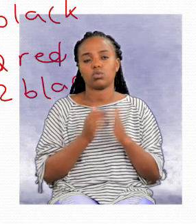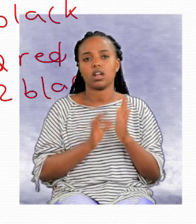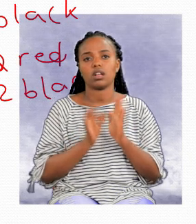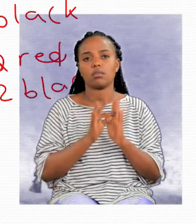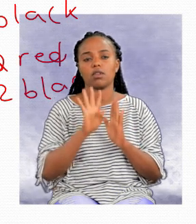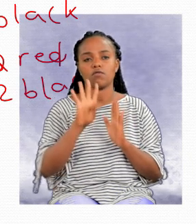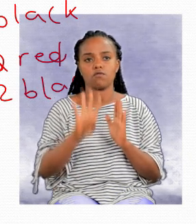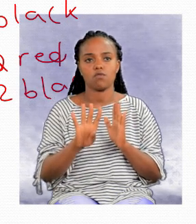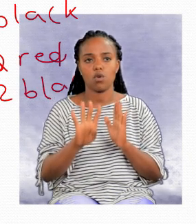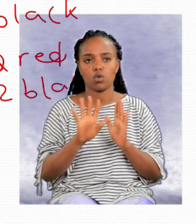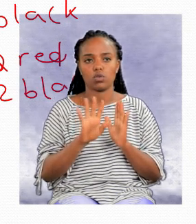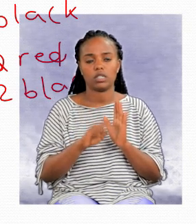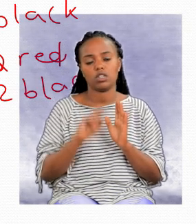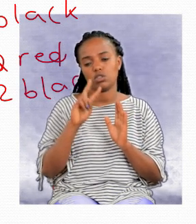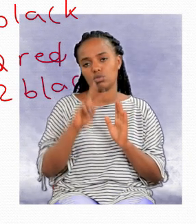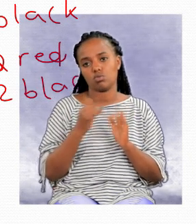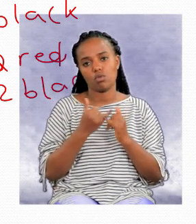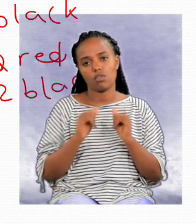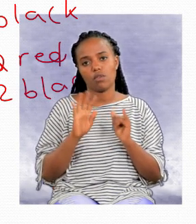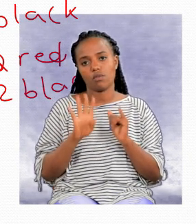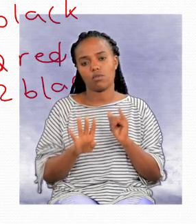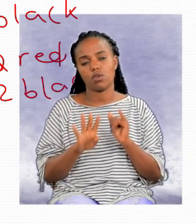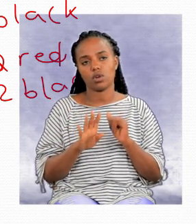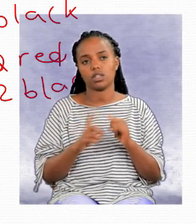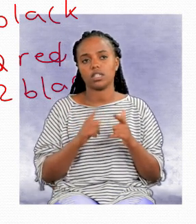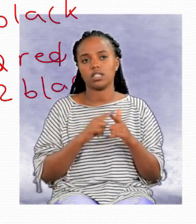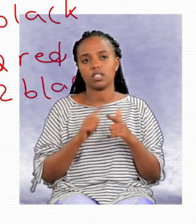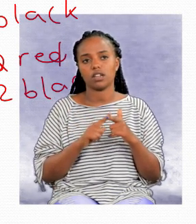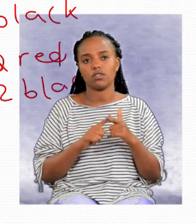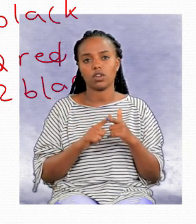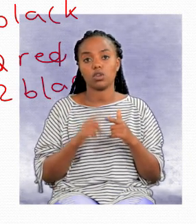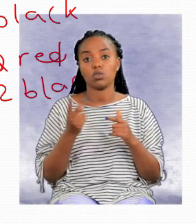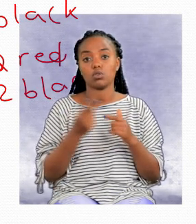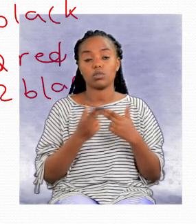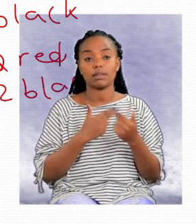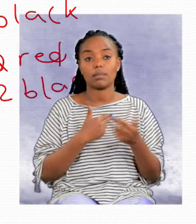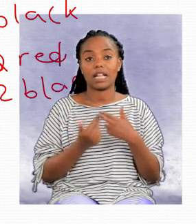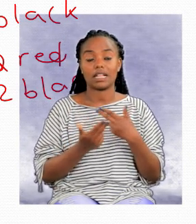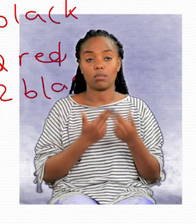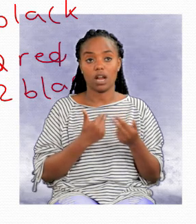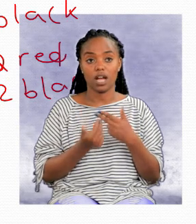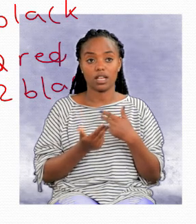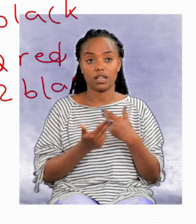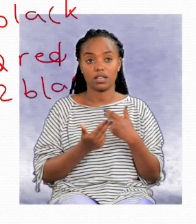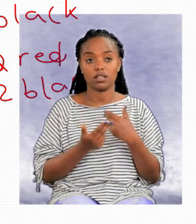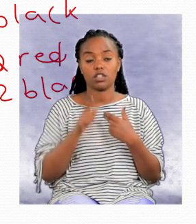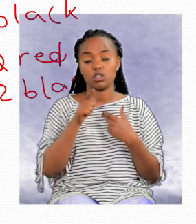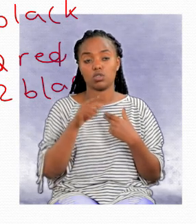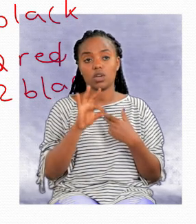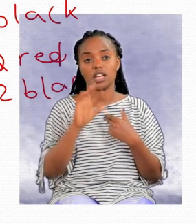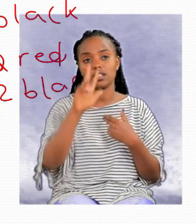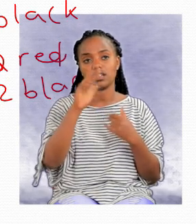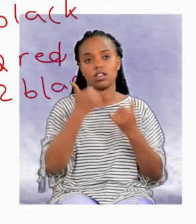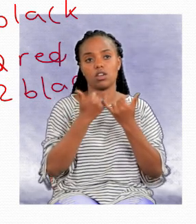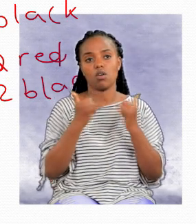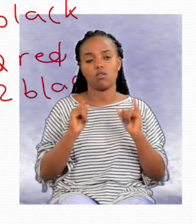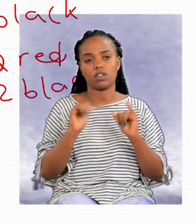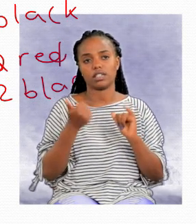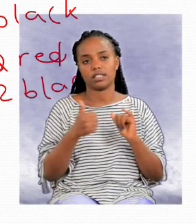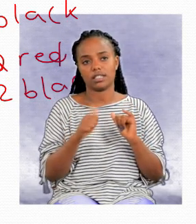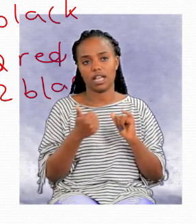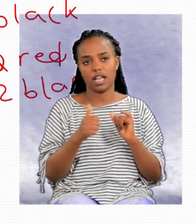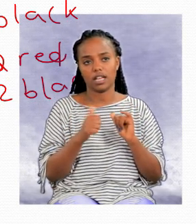will be 4, it is 2 over 4. Therefore, when you multiply this, you have 3 over 10